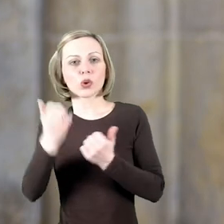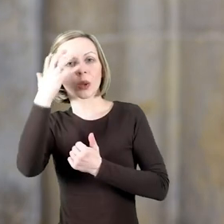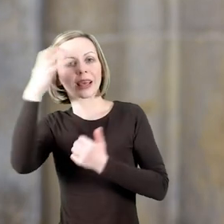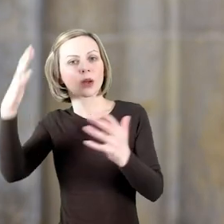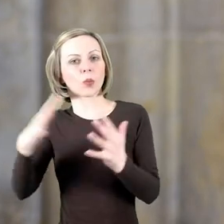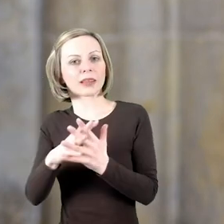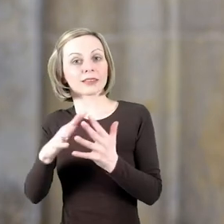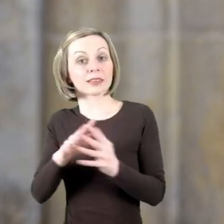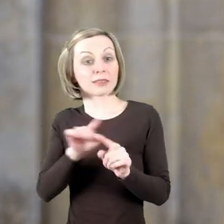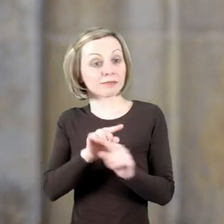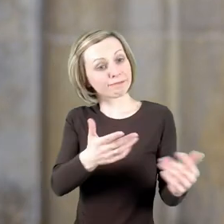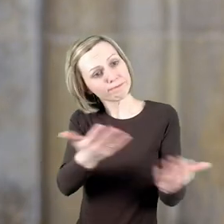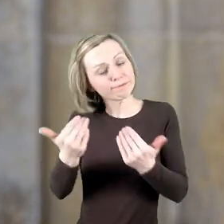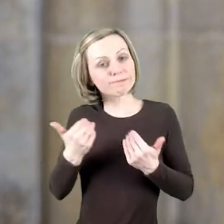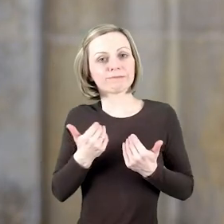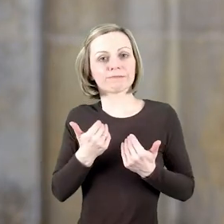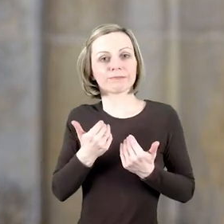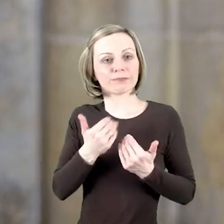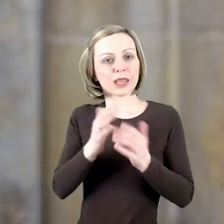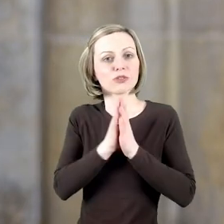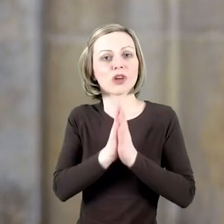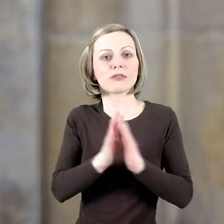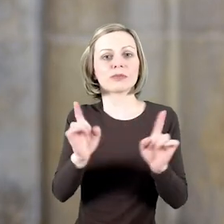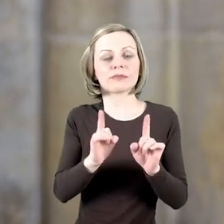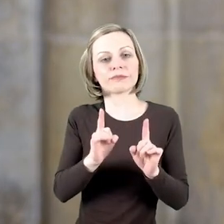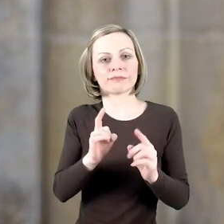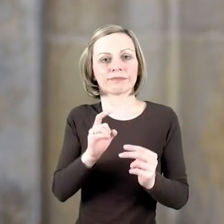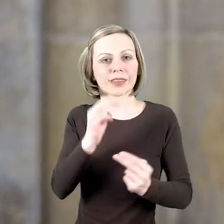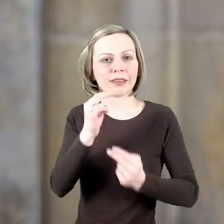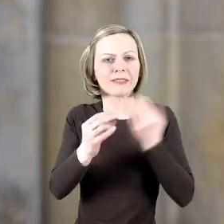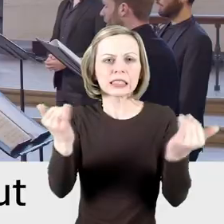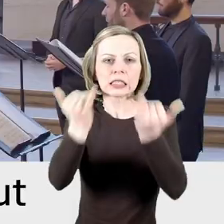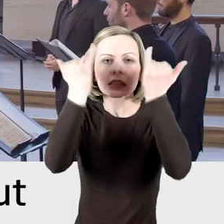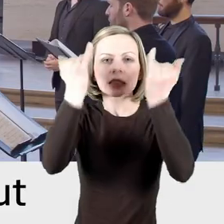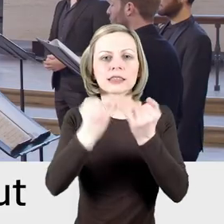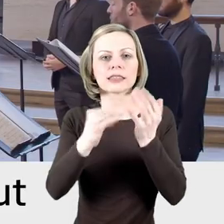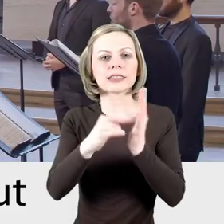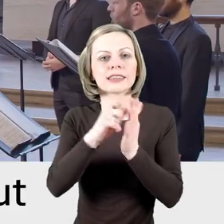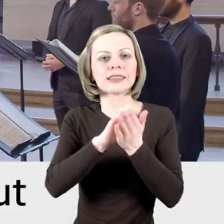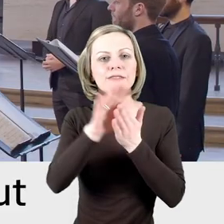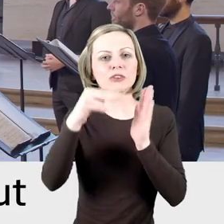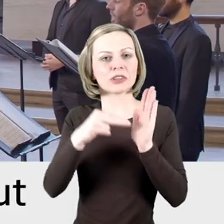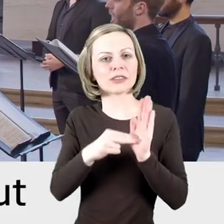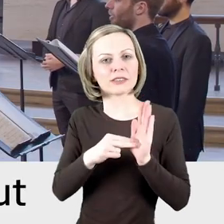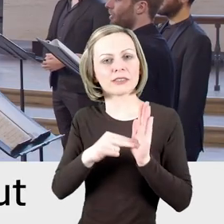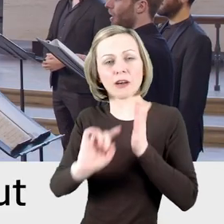Join us for a service celebrating the feast of Stephen, the first Christian martyr.